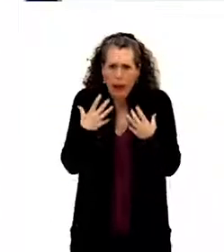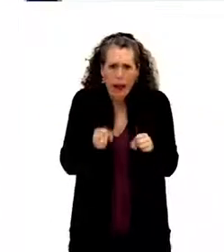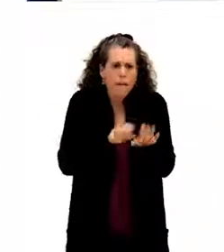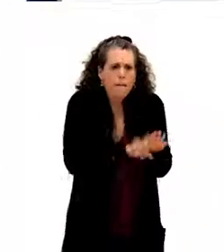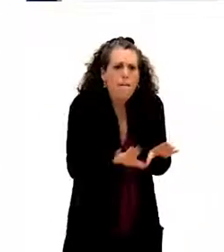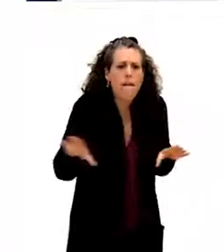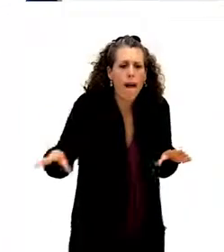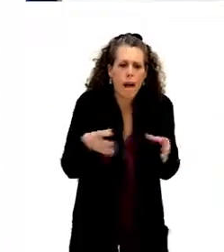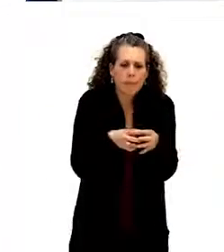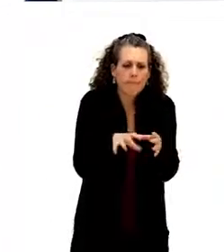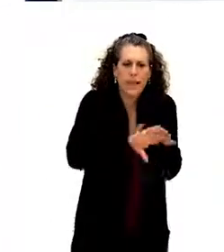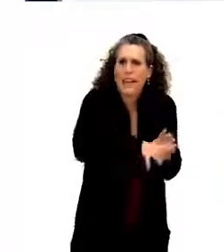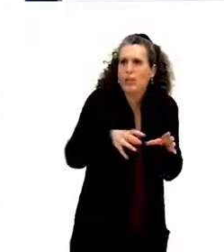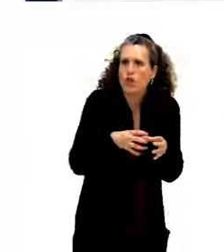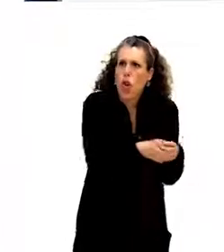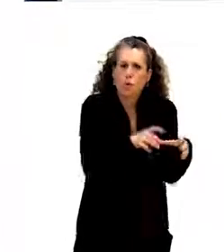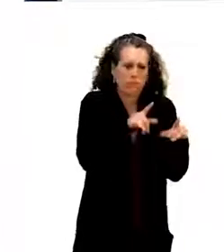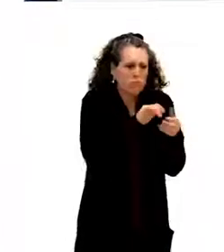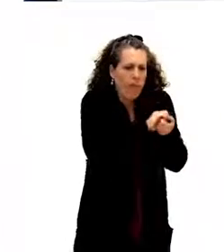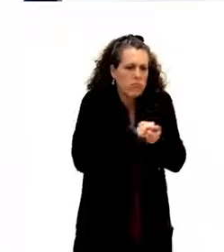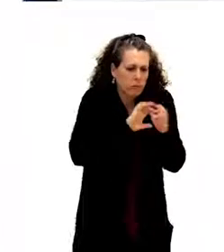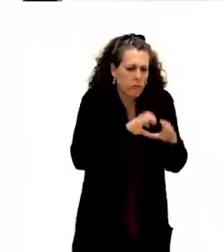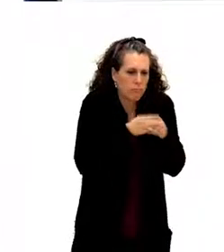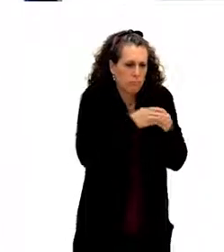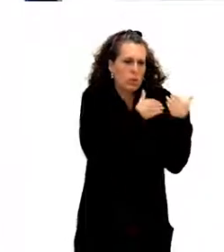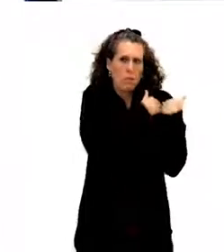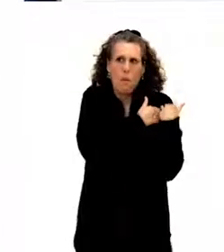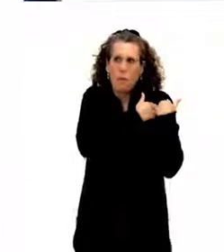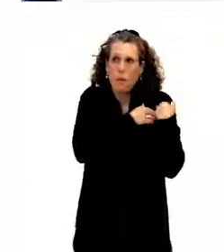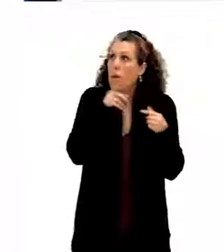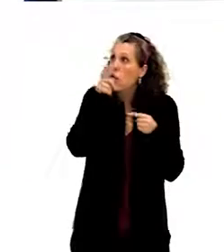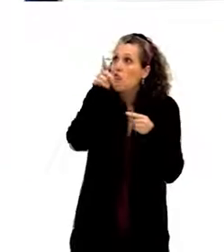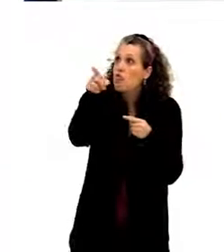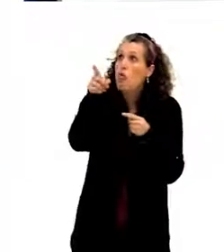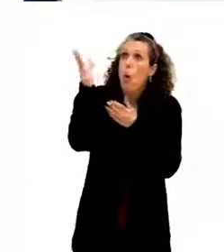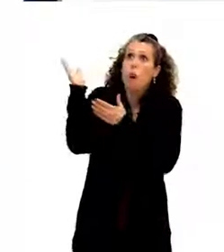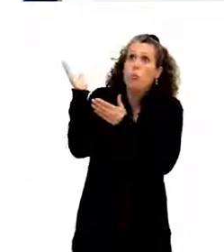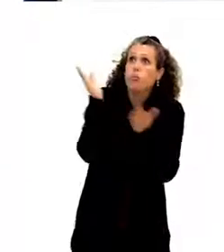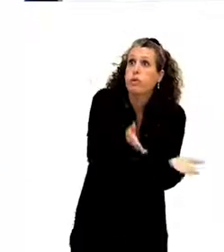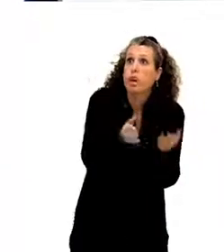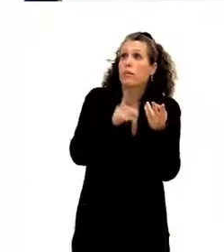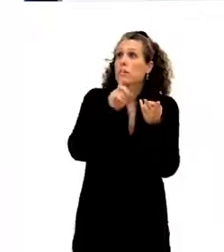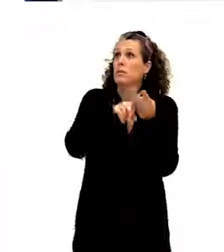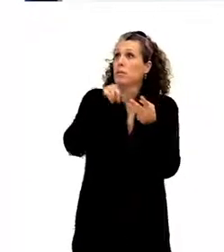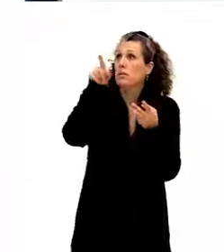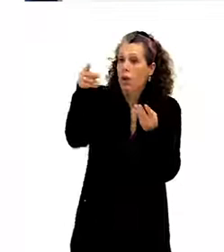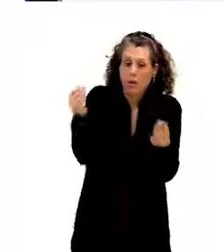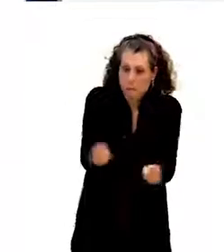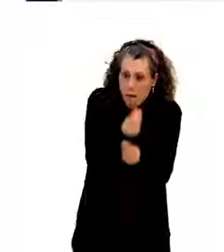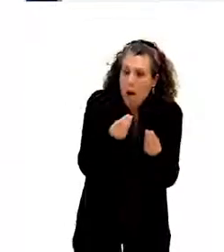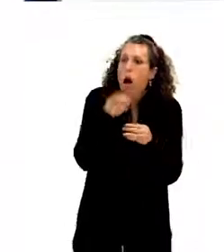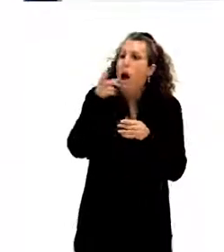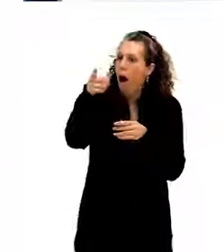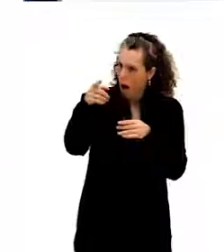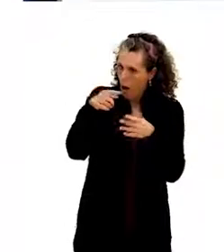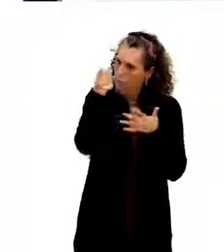to attest, to qualify, to say that your offer, your accessibility offer meets the minimum standard, you